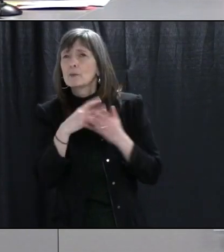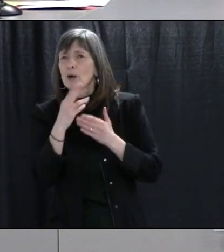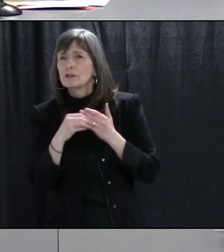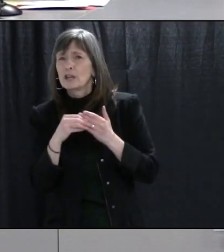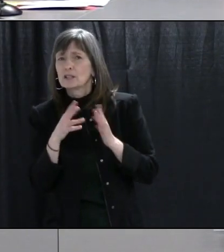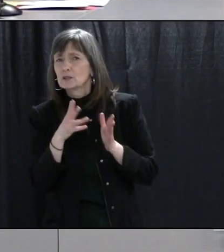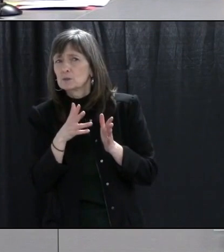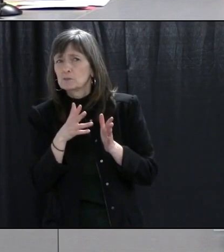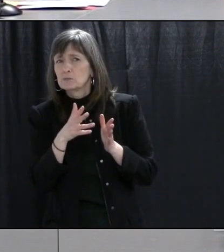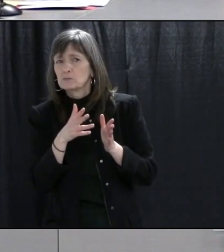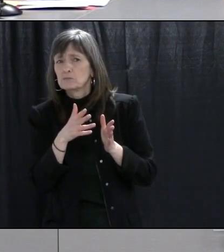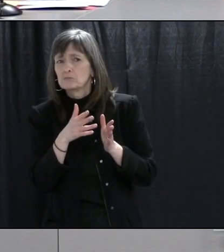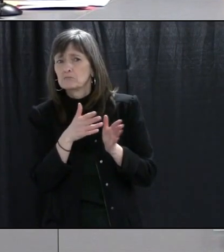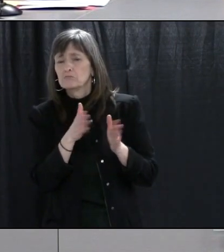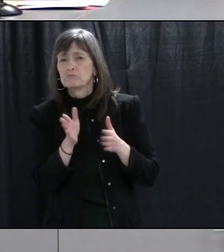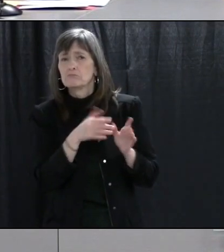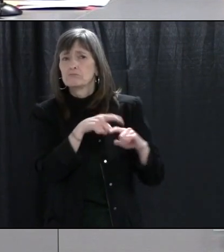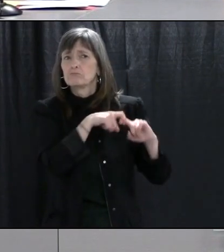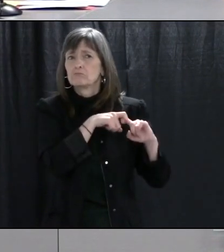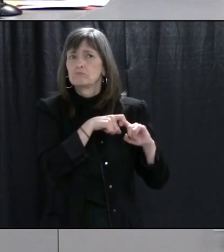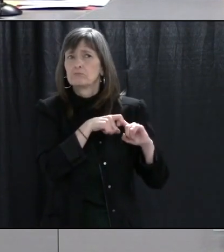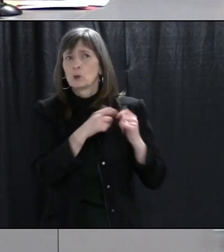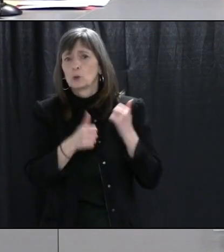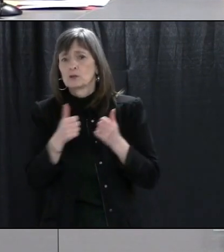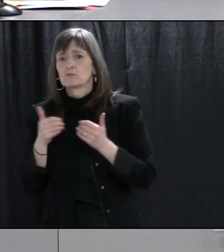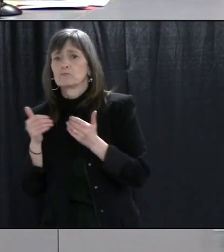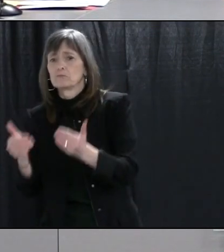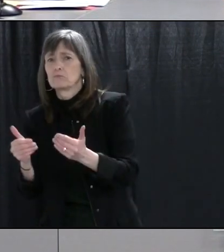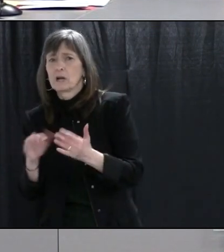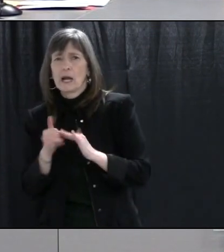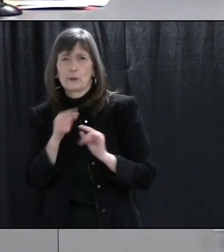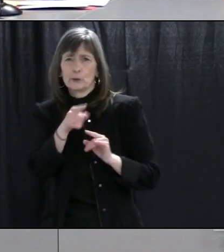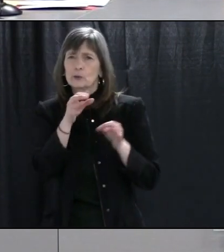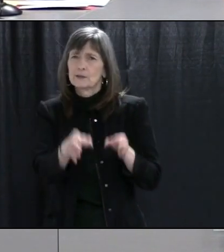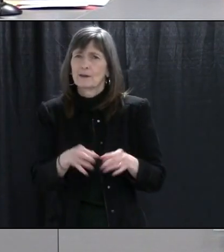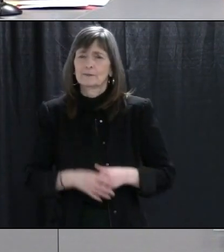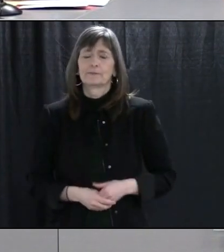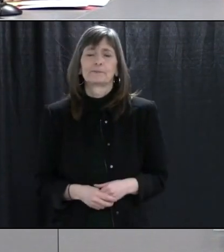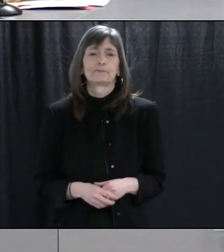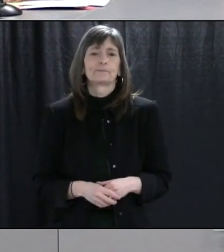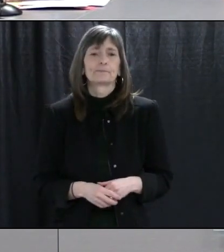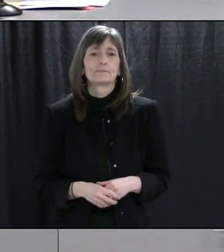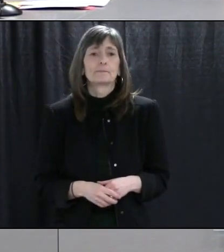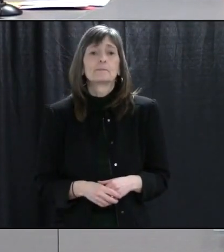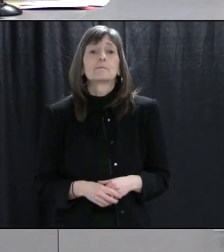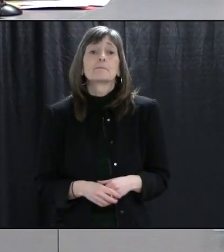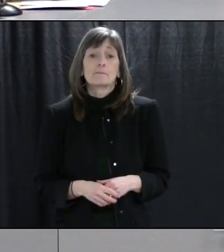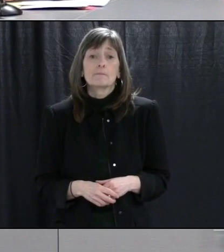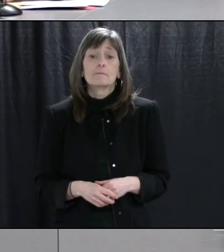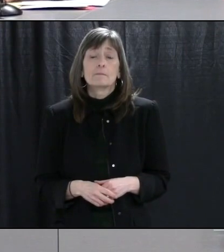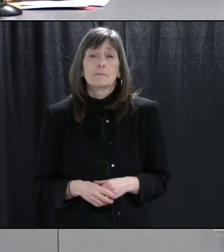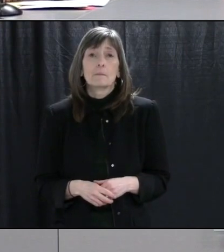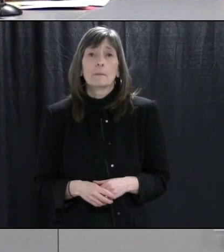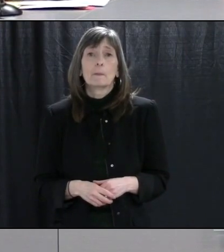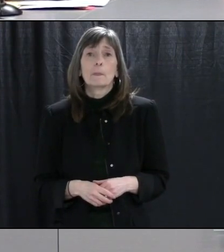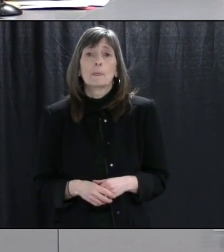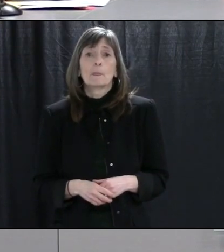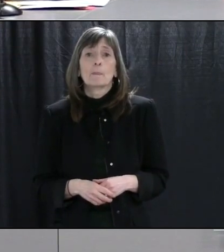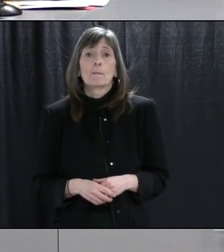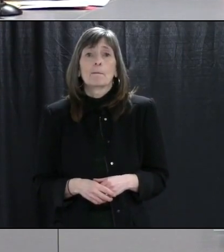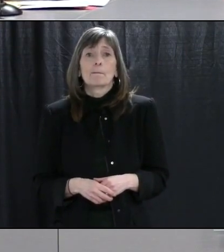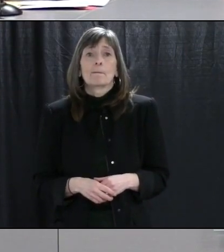decide what will be postponed and what work will go ahead? Yeah, so there's a couple of things that we've been doing. One of the things is that we've been putting